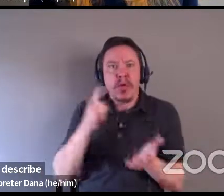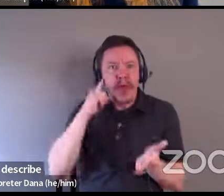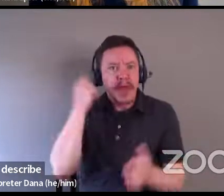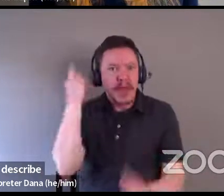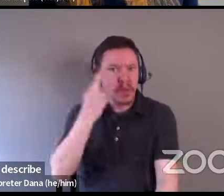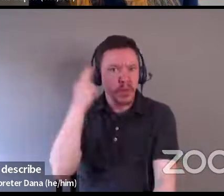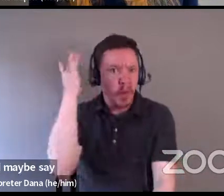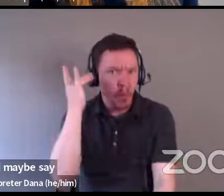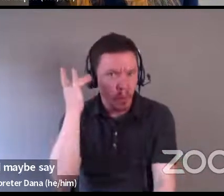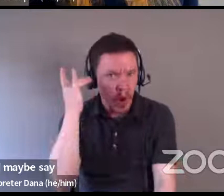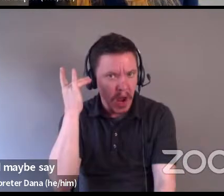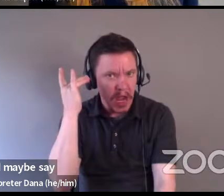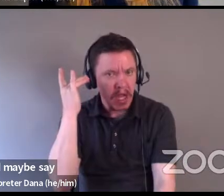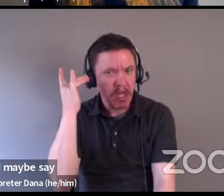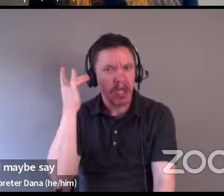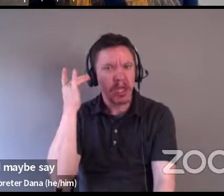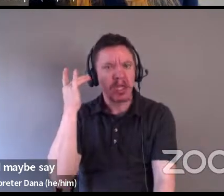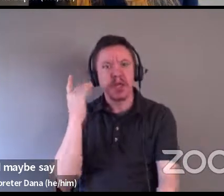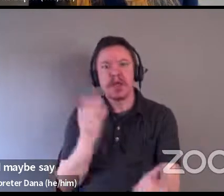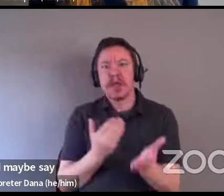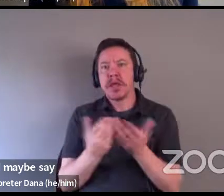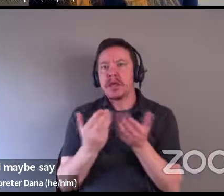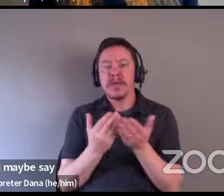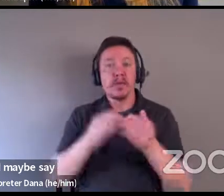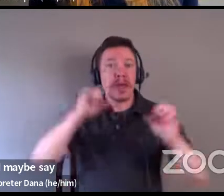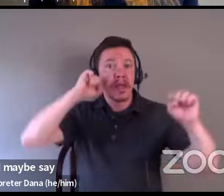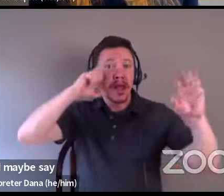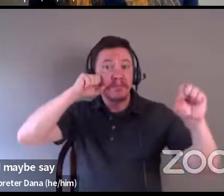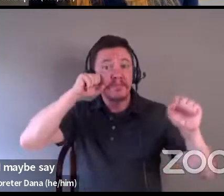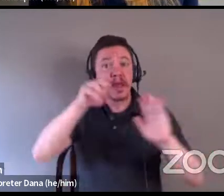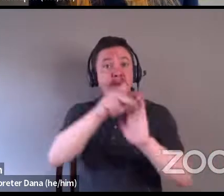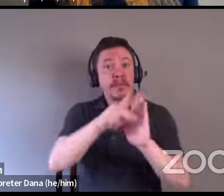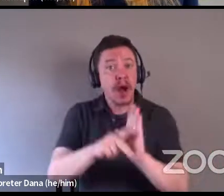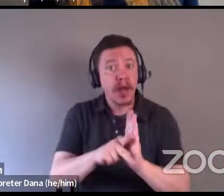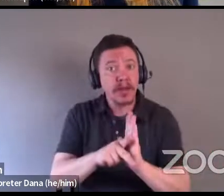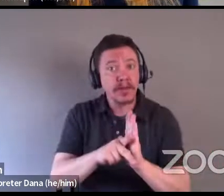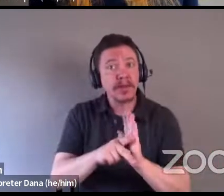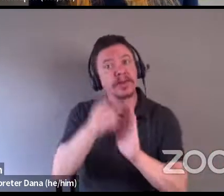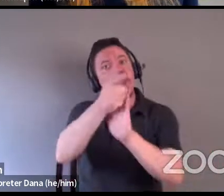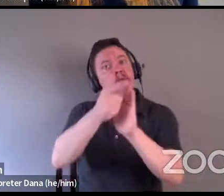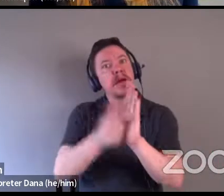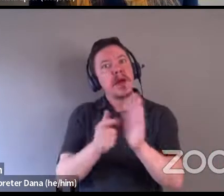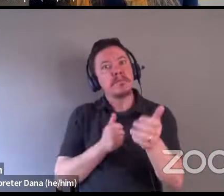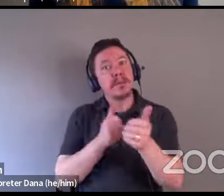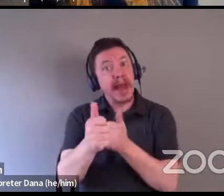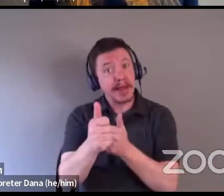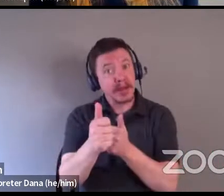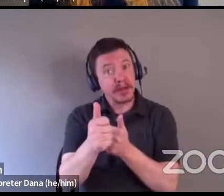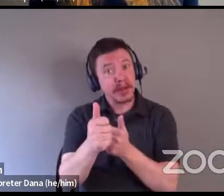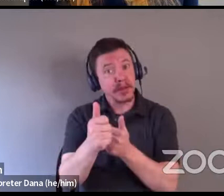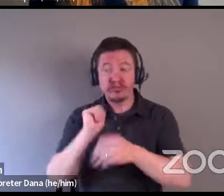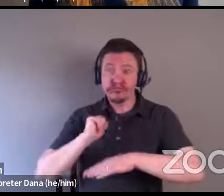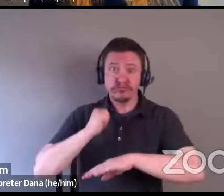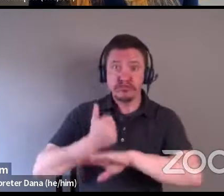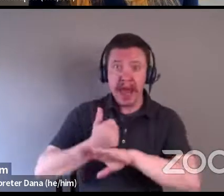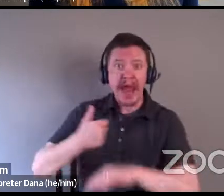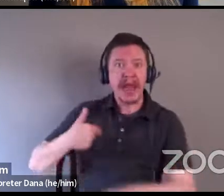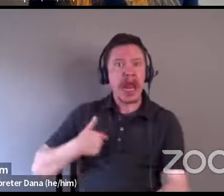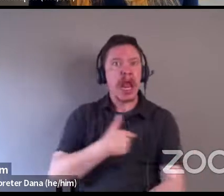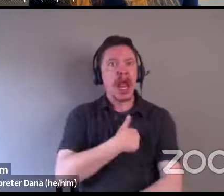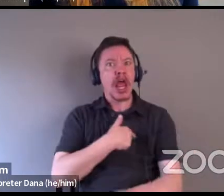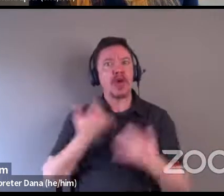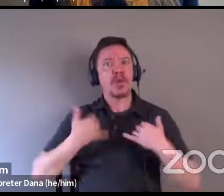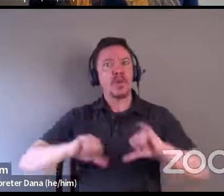why, even when amazing policies and pieces of legislation are passed, we as disabled people still